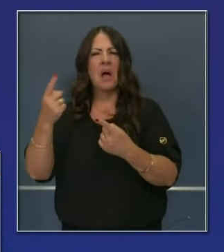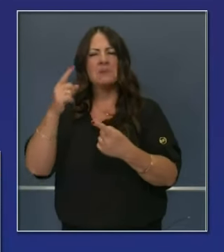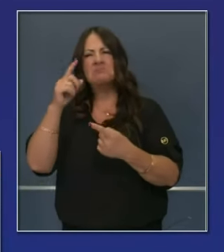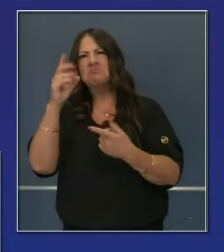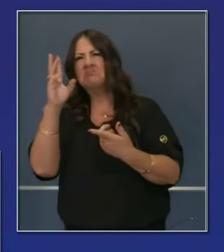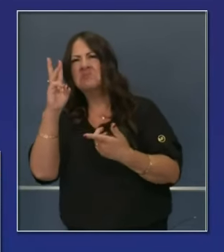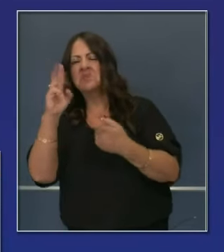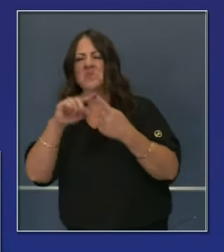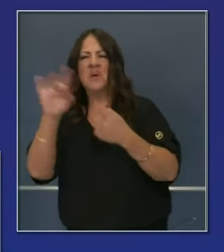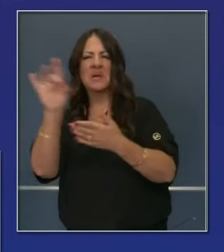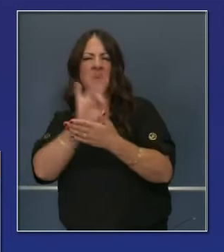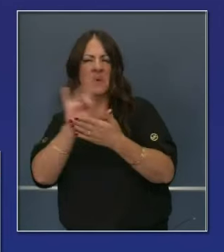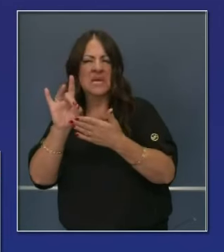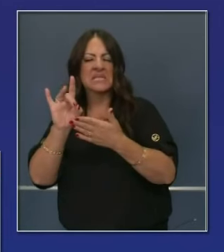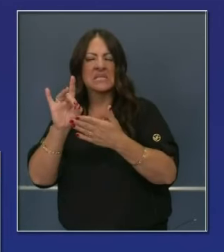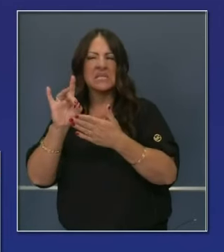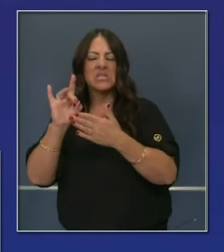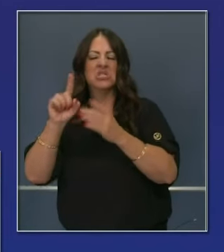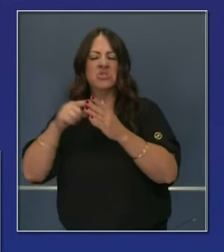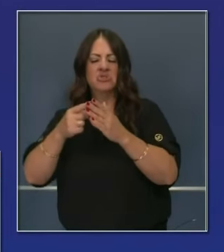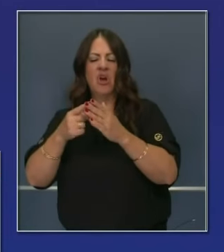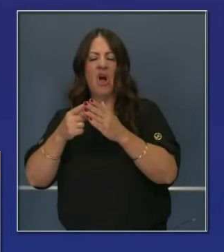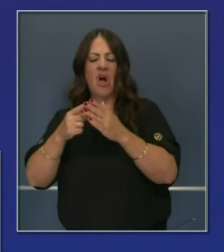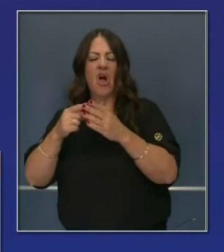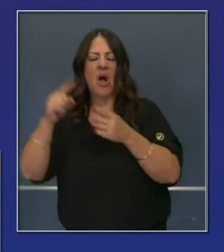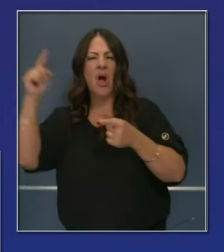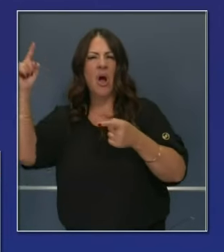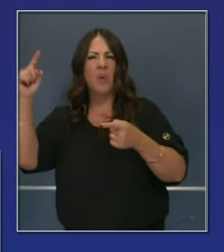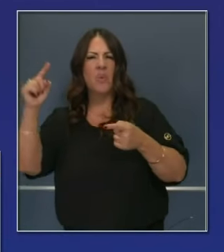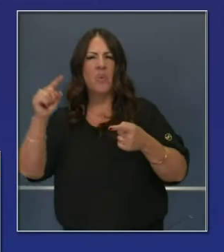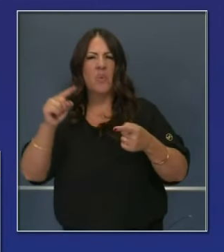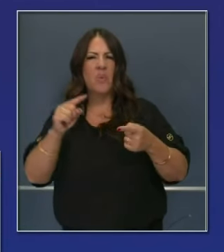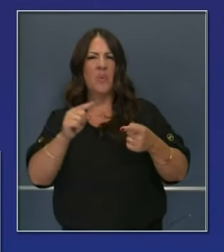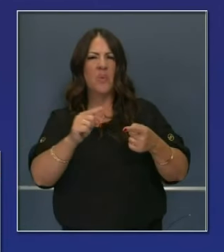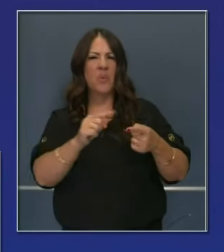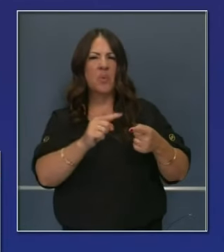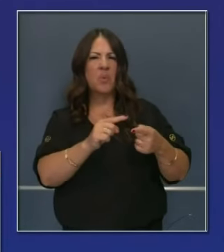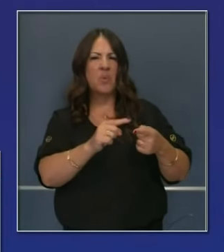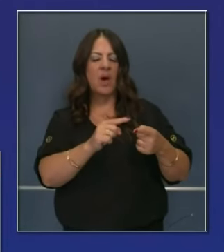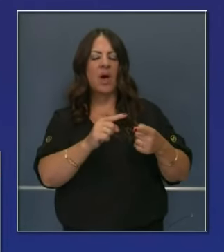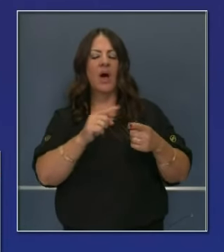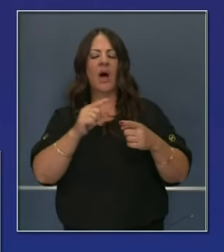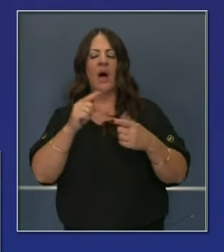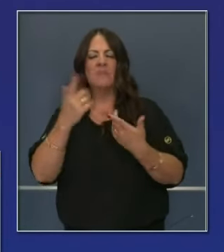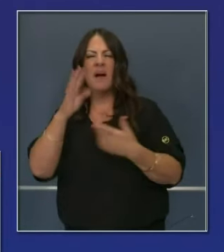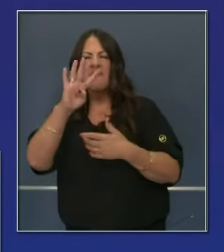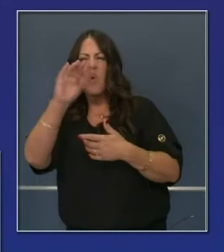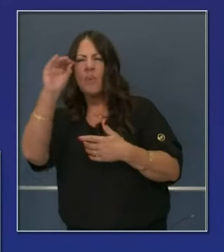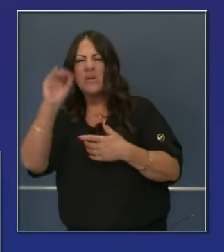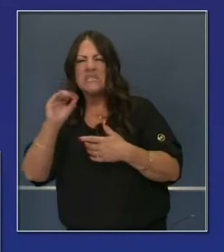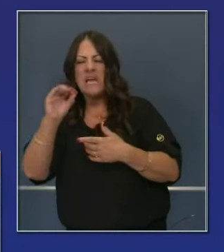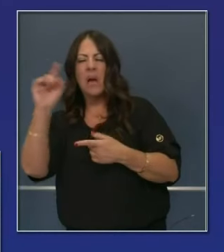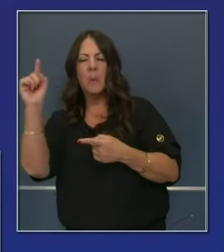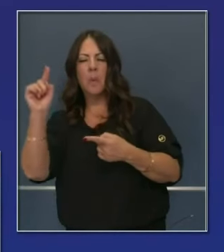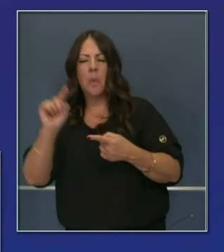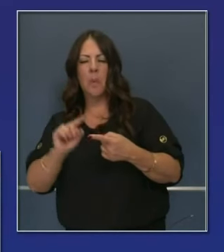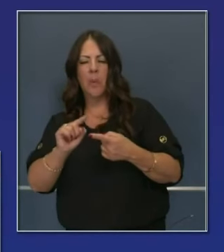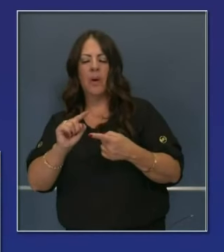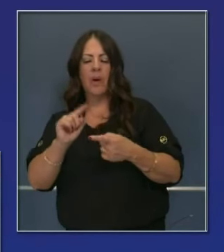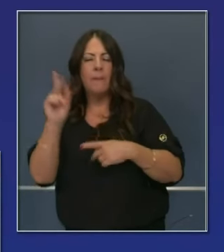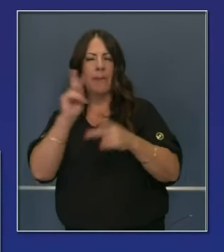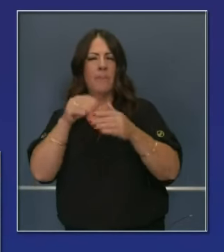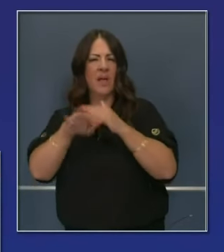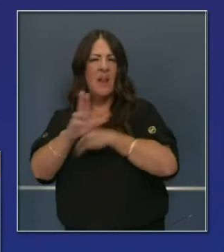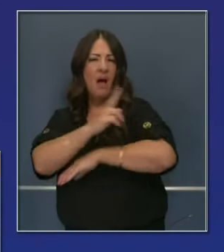weeks. You'll see here, just over the last 14-day period, the last 2 weeks, just a 4% decrease in total hospitalizations.